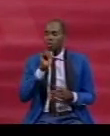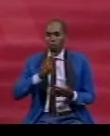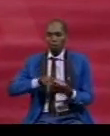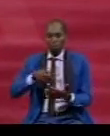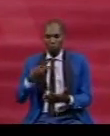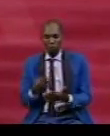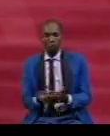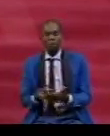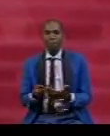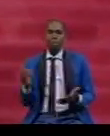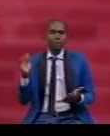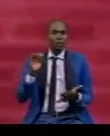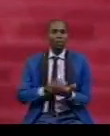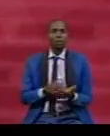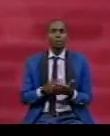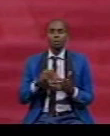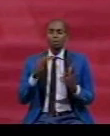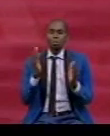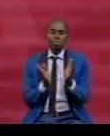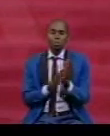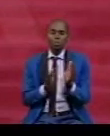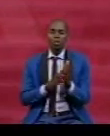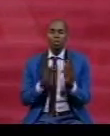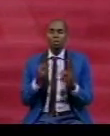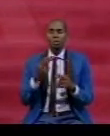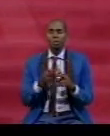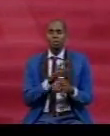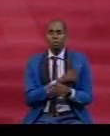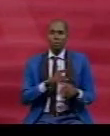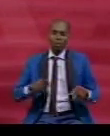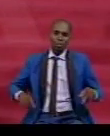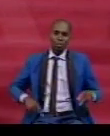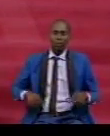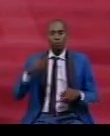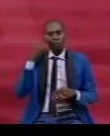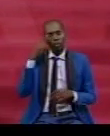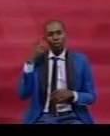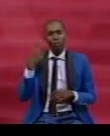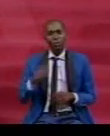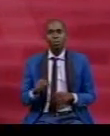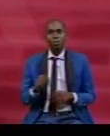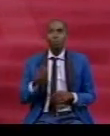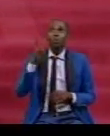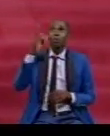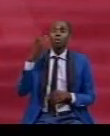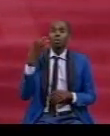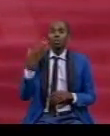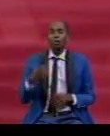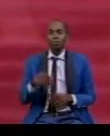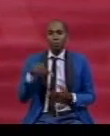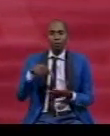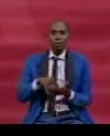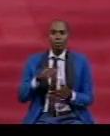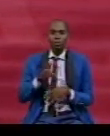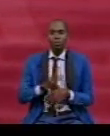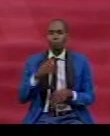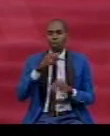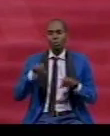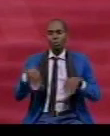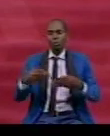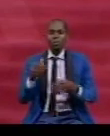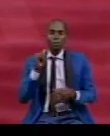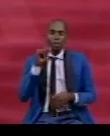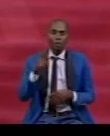to him and you abide in him. If he continue in my word, that's